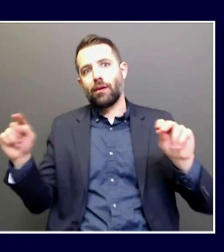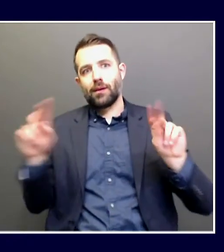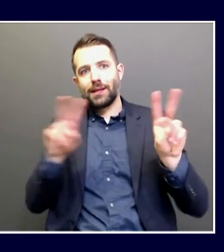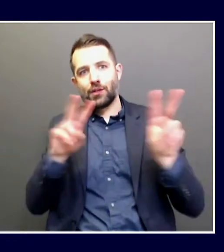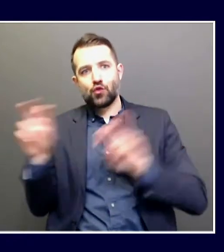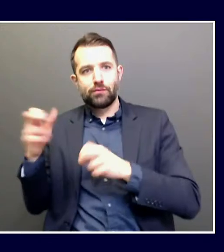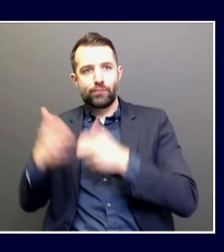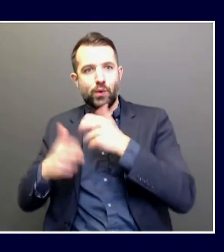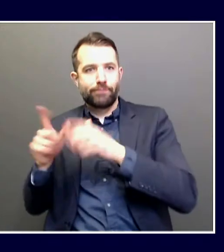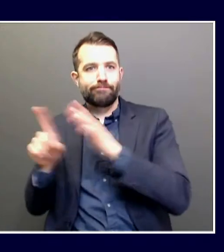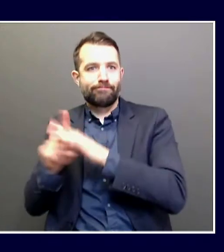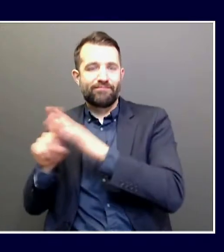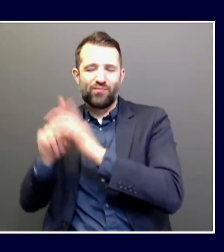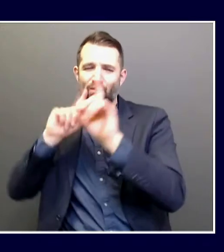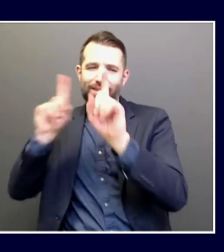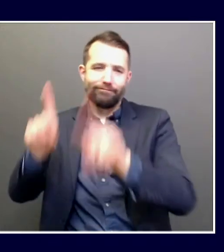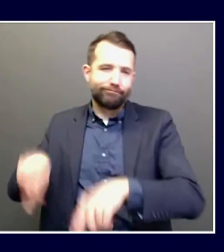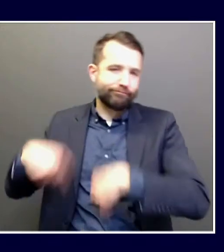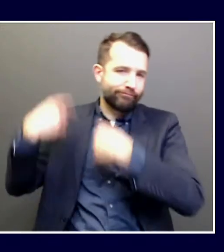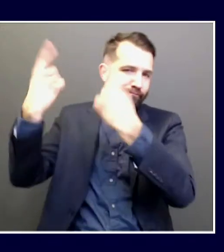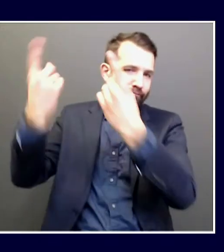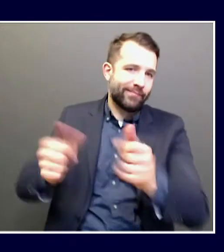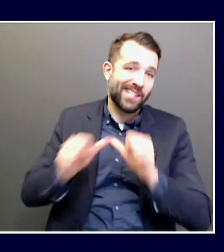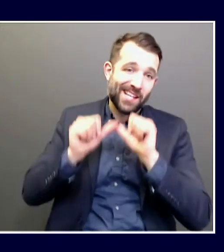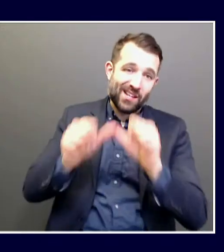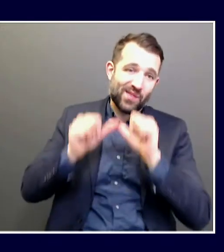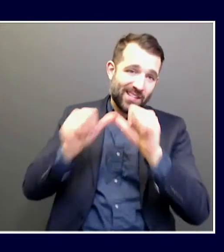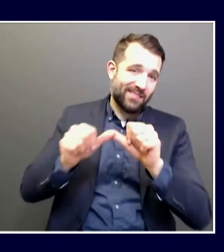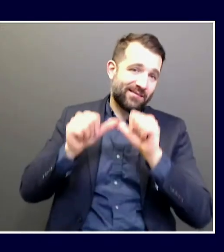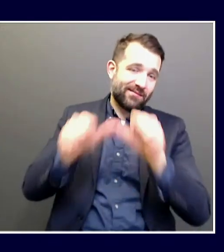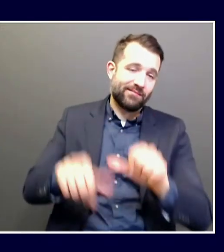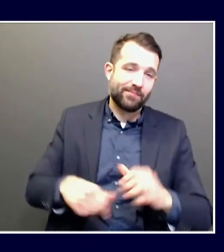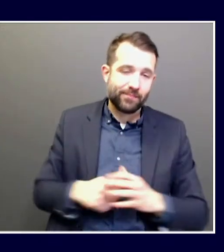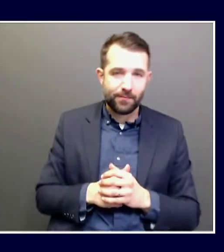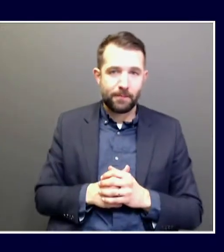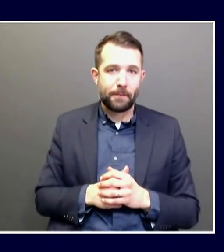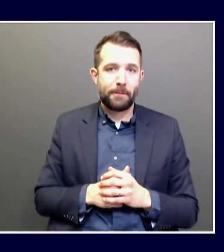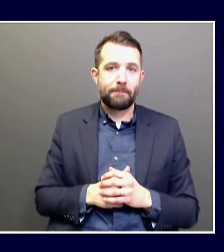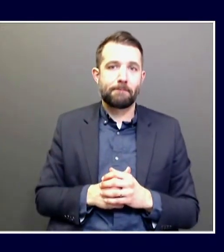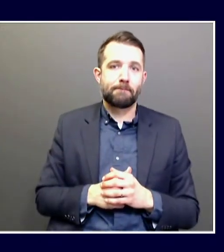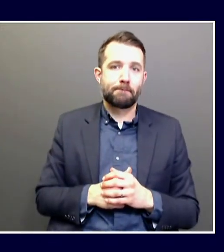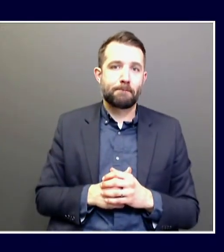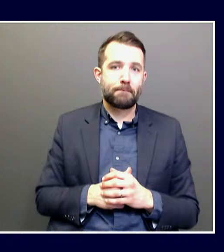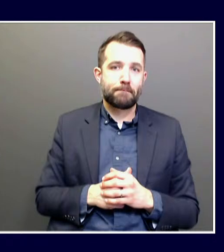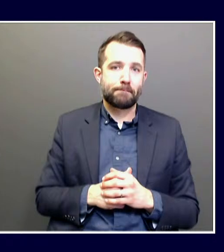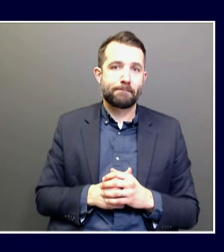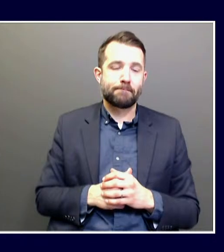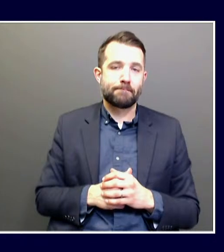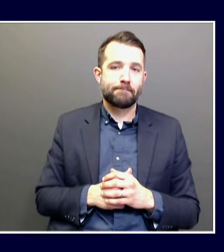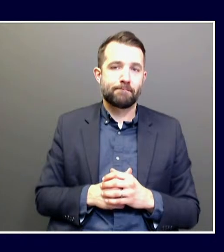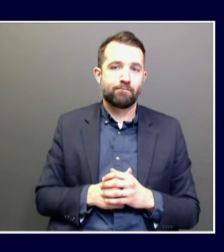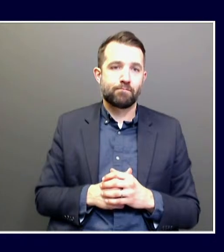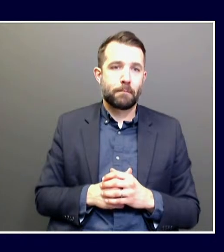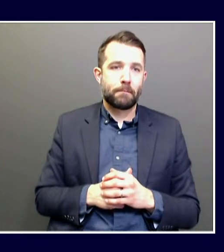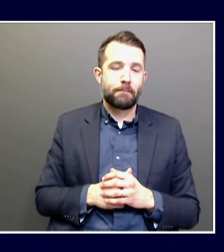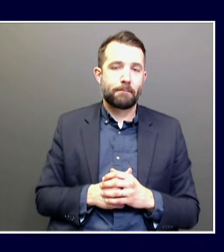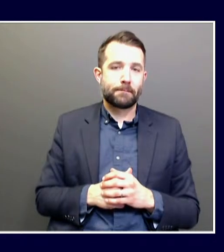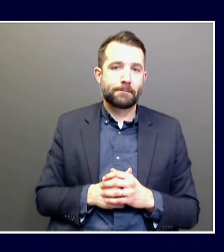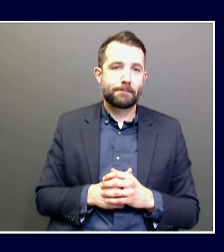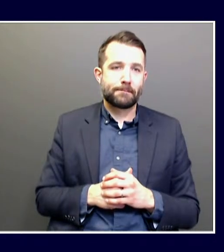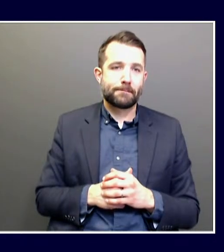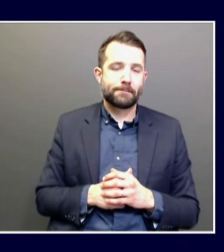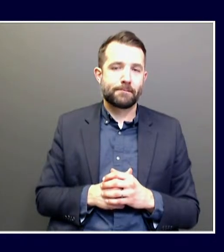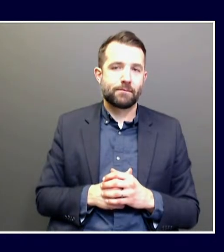work continued during the height of the pandemic. It continues to this date, and it certainly is on our horizon as well.